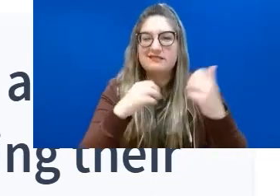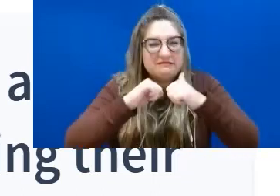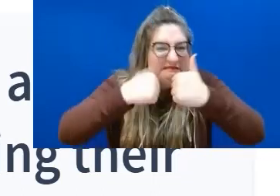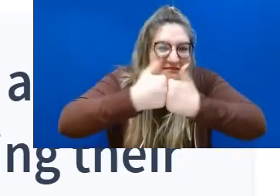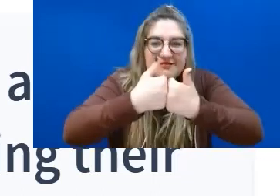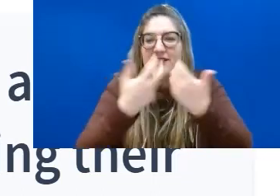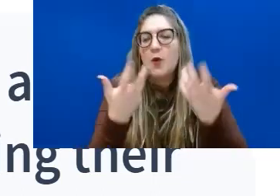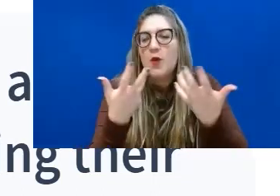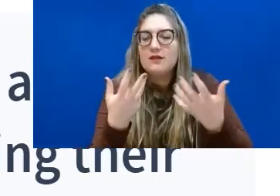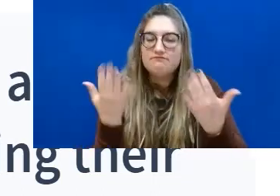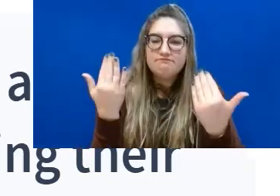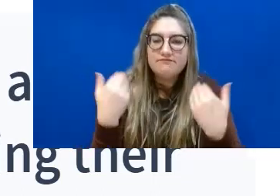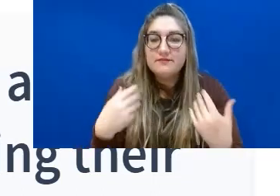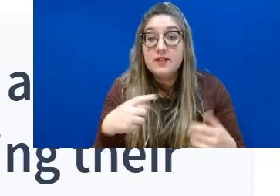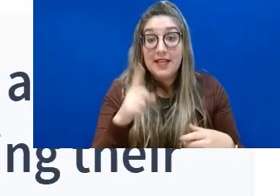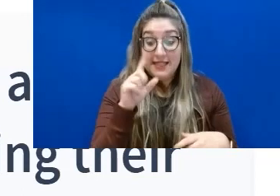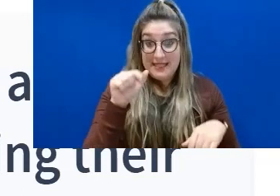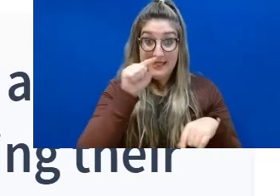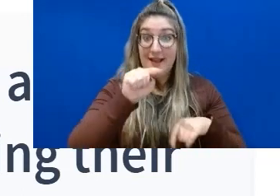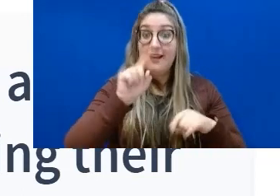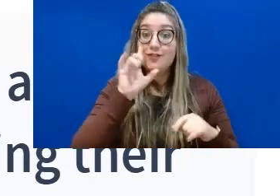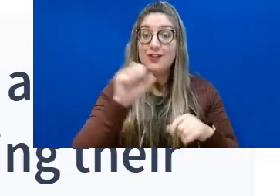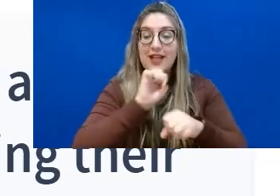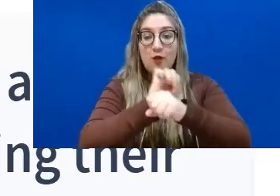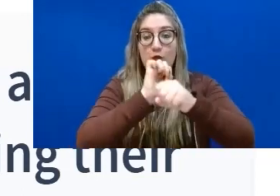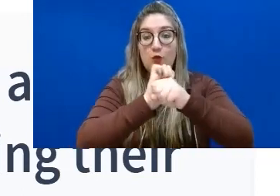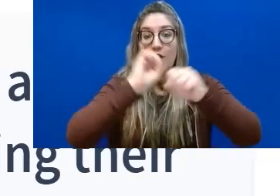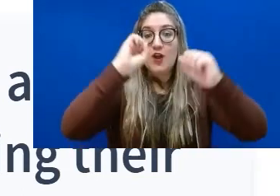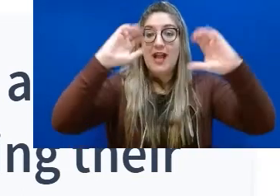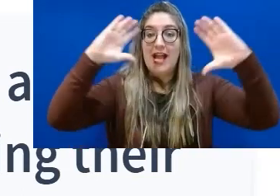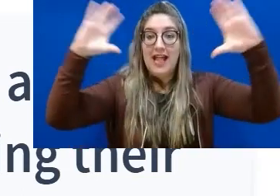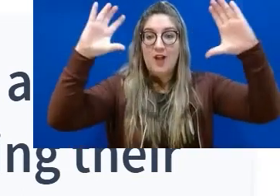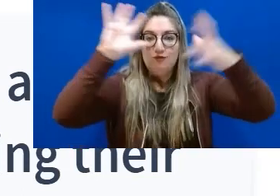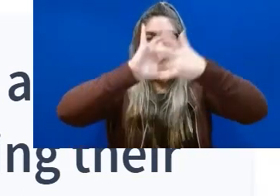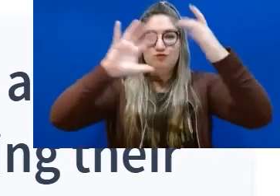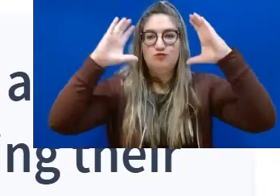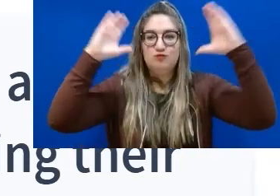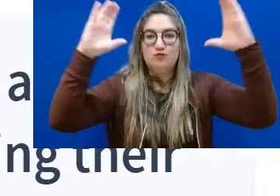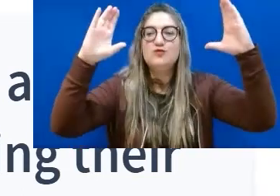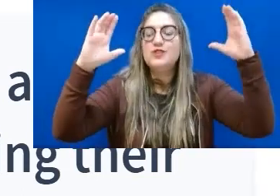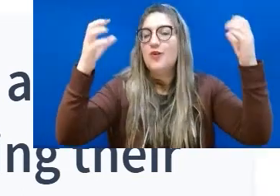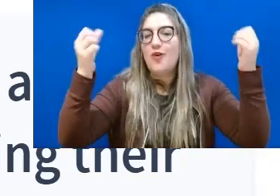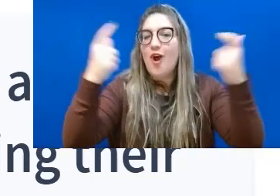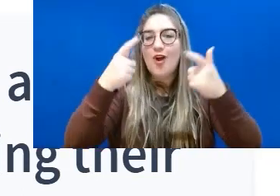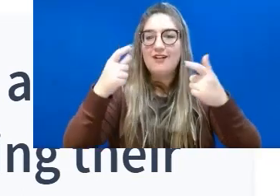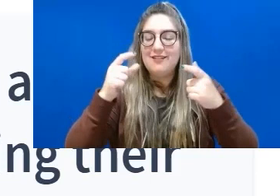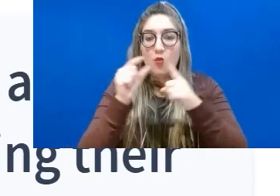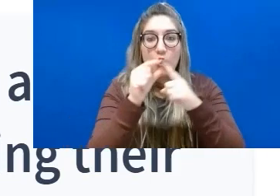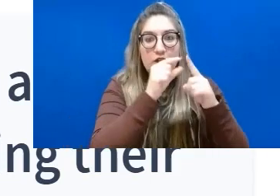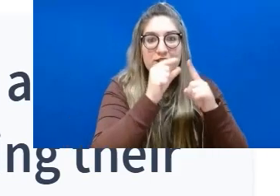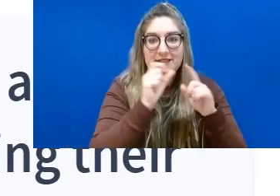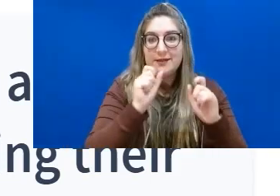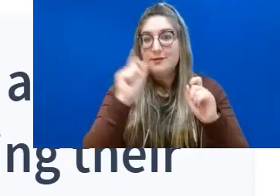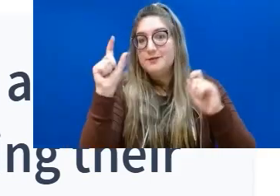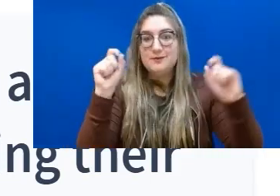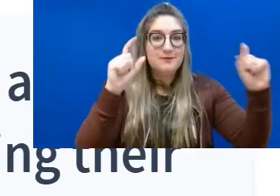So it's a word cloud. So once everyone starts putting in their one word, it's going to pop up. The thing that I love about